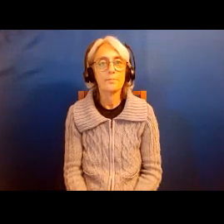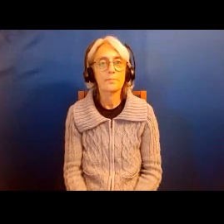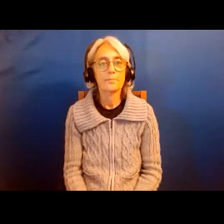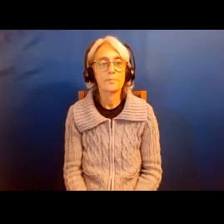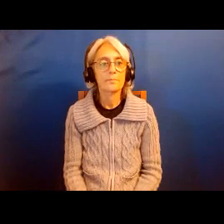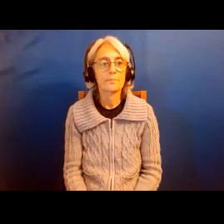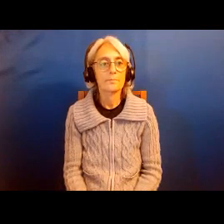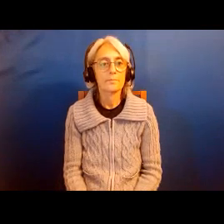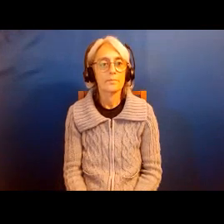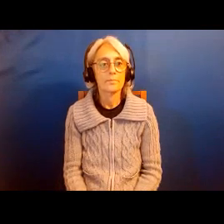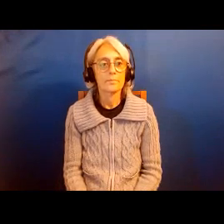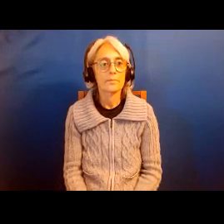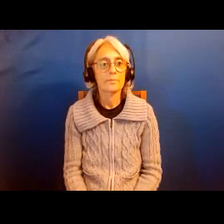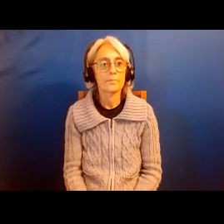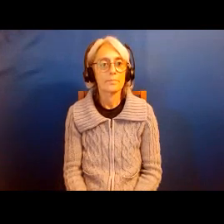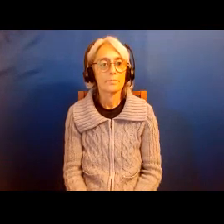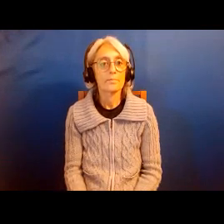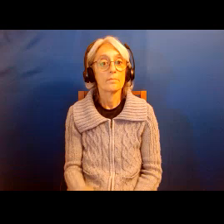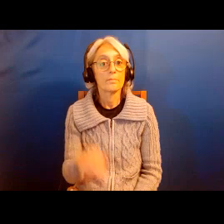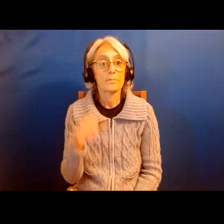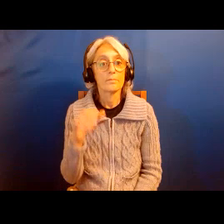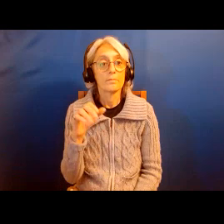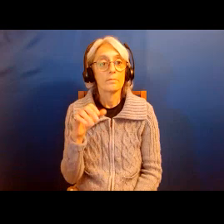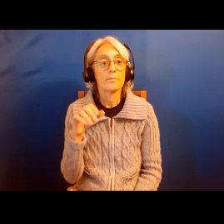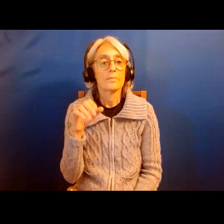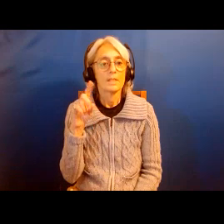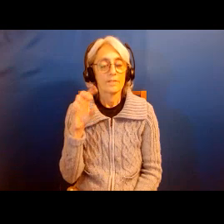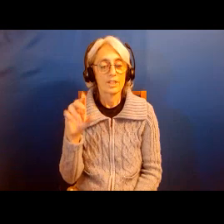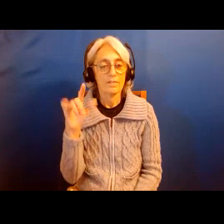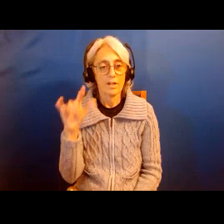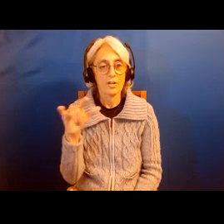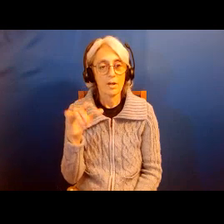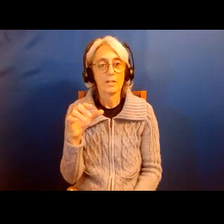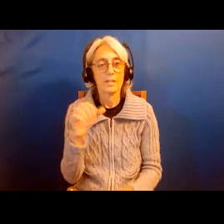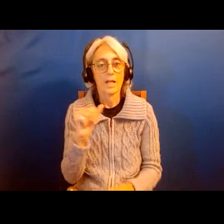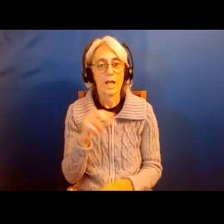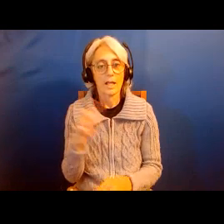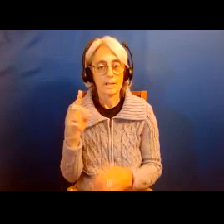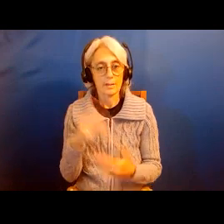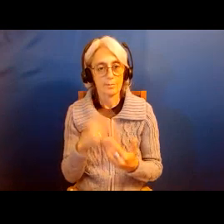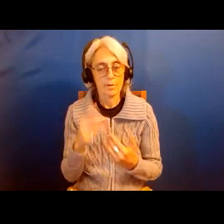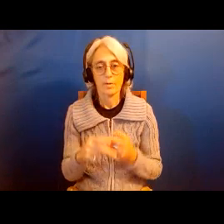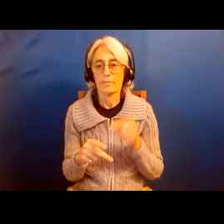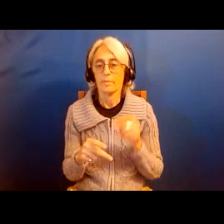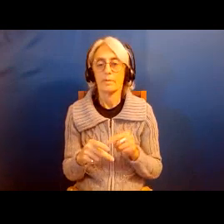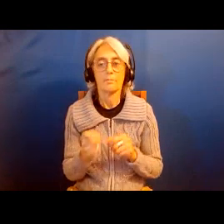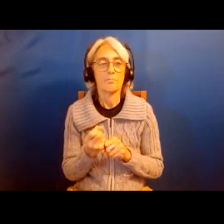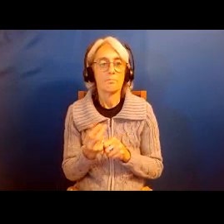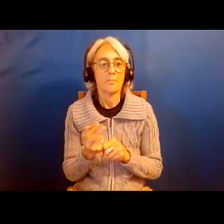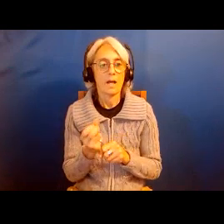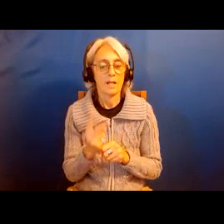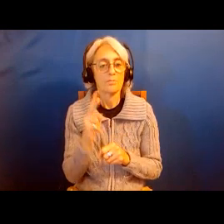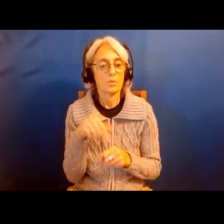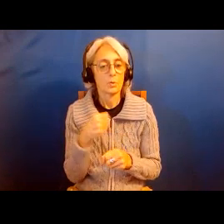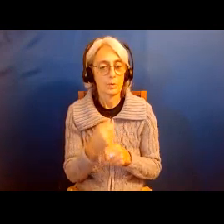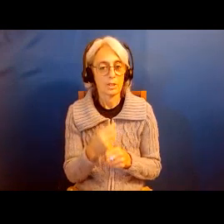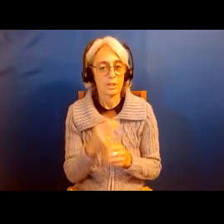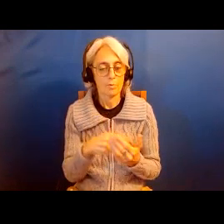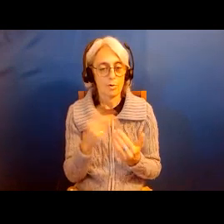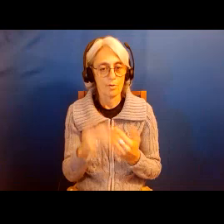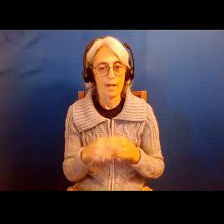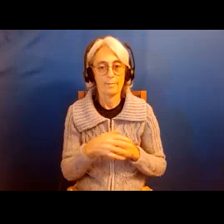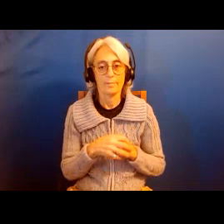So Caltrans Division of Aeronautics Acquisition and Development, or A&D program, is a biannual 2-year program that